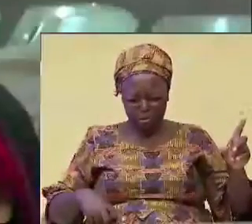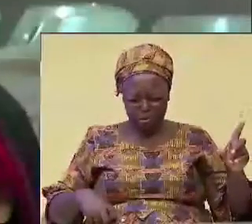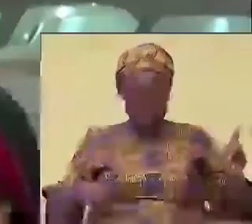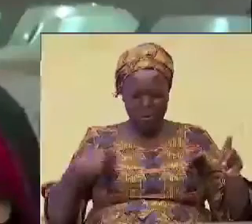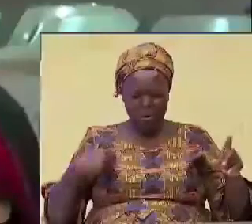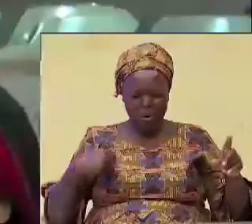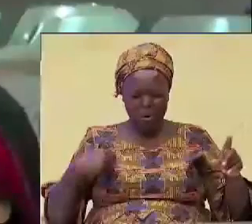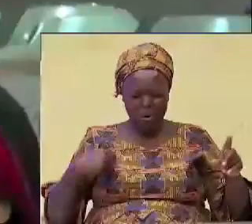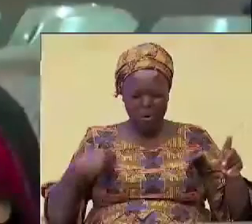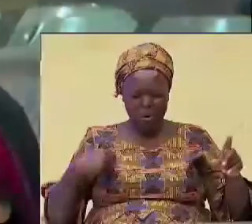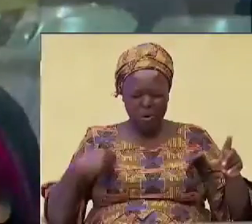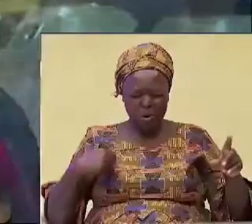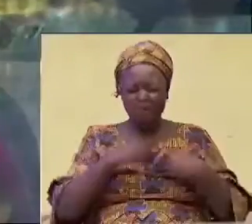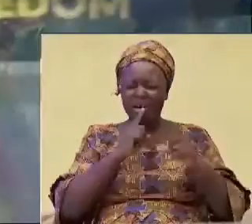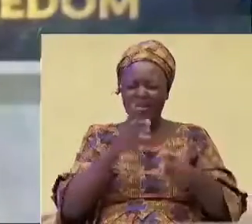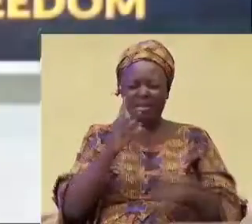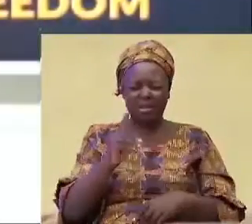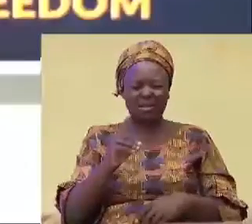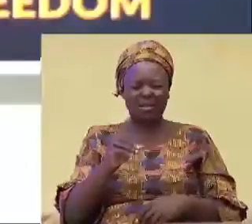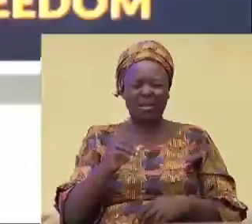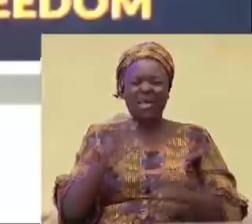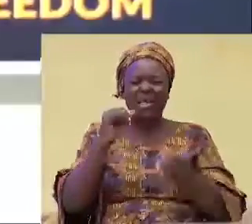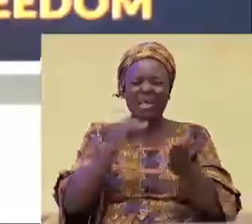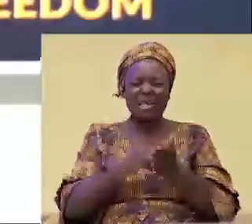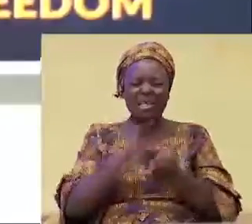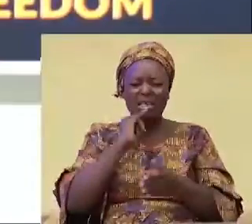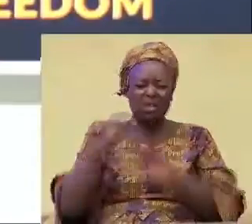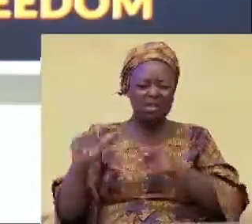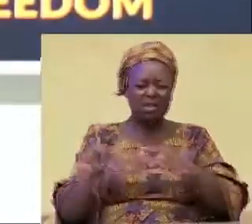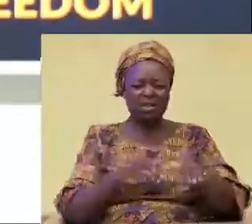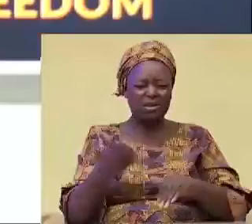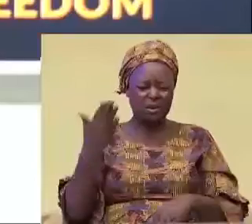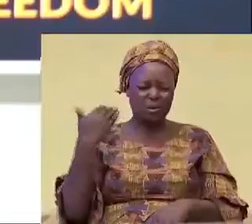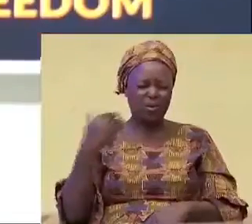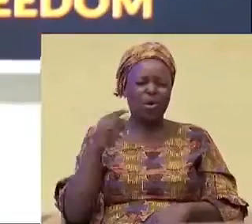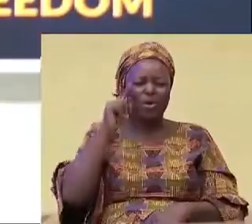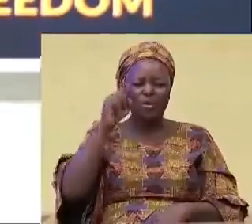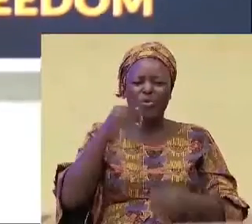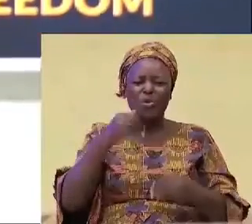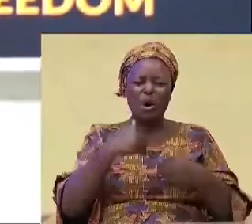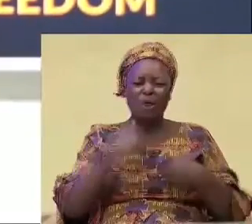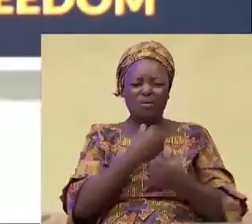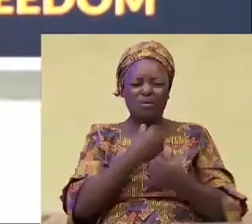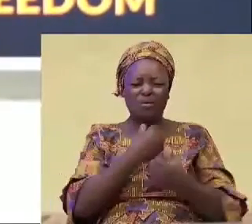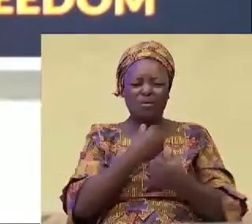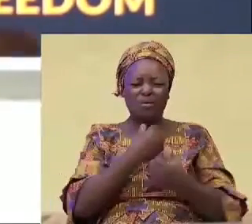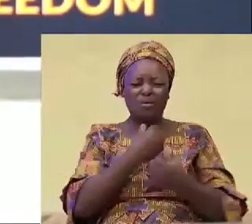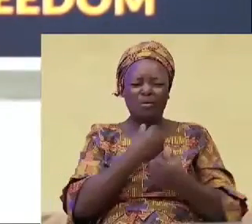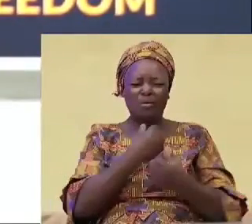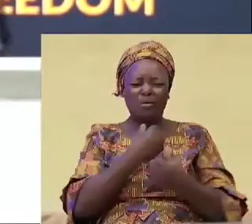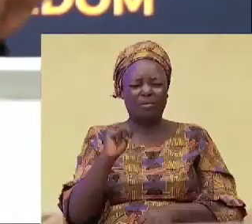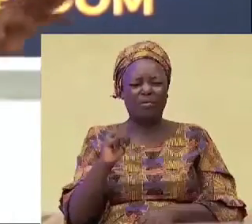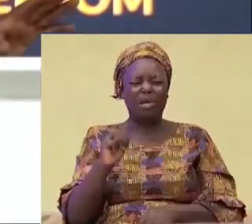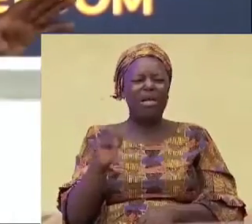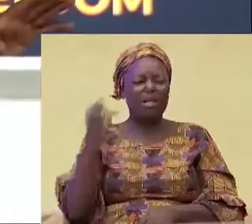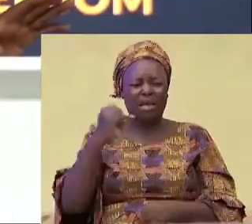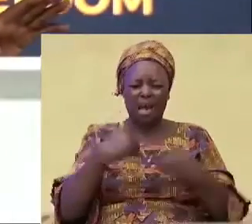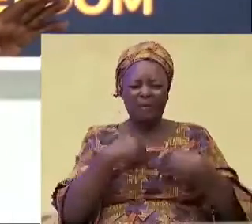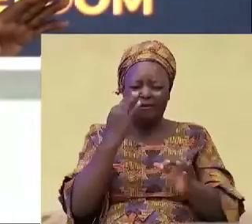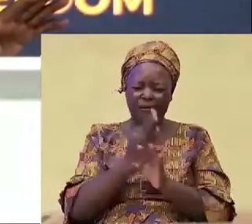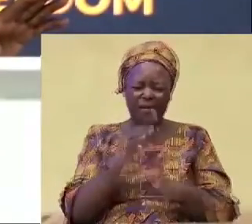Well, thank you, Lord. We know you have answered. It is done. You have saved